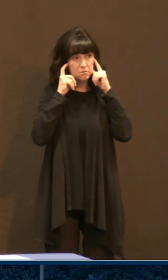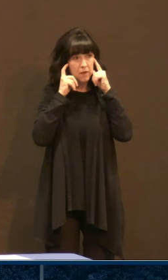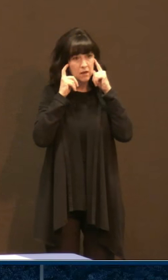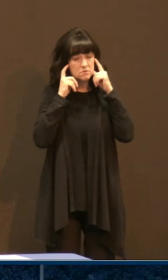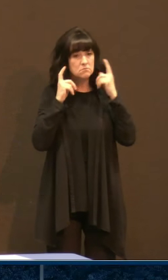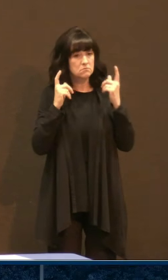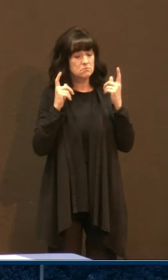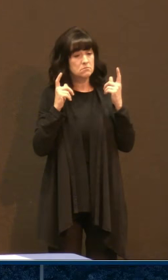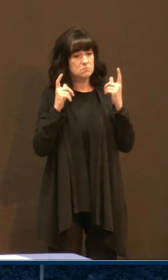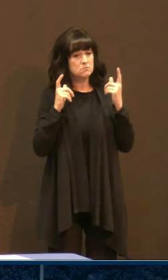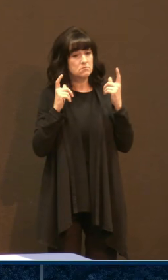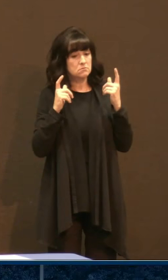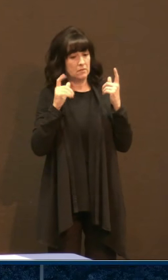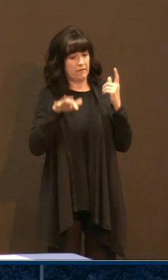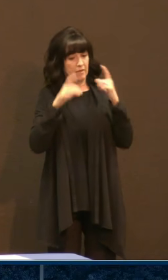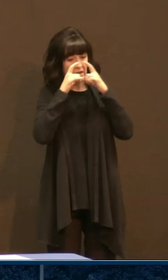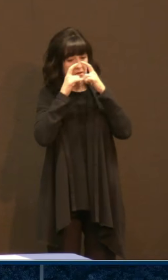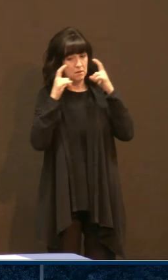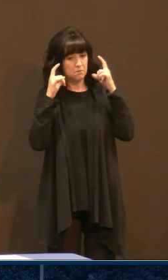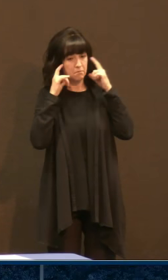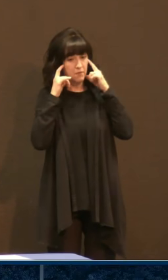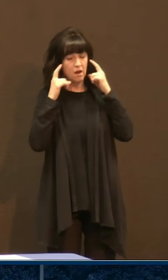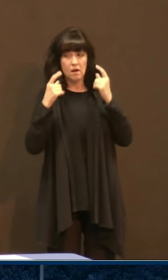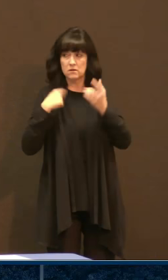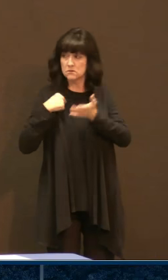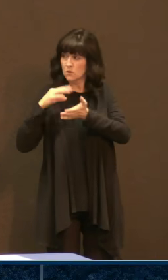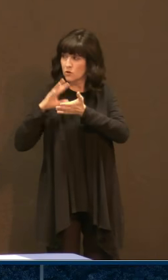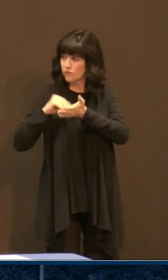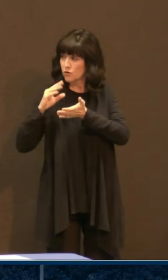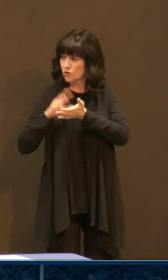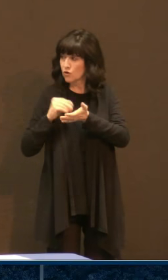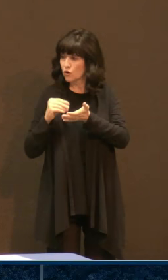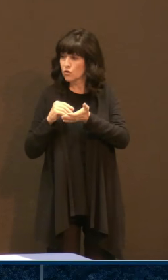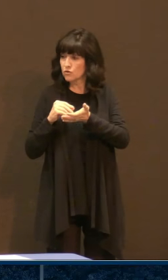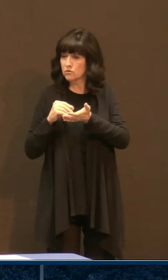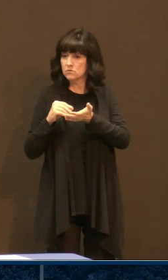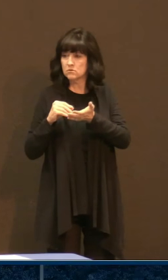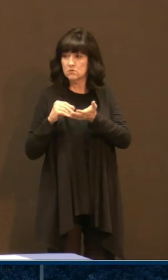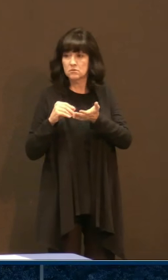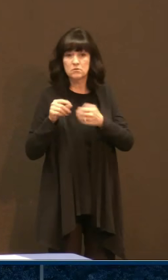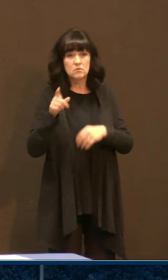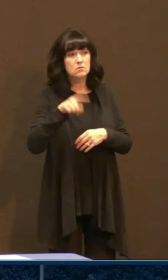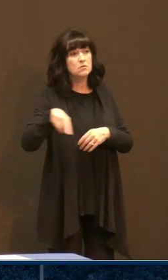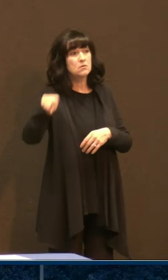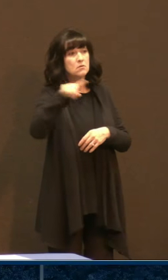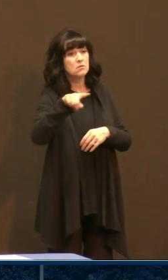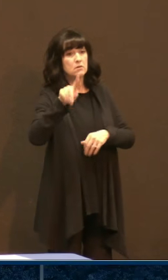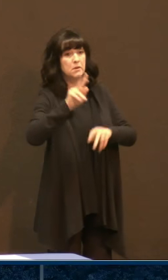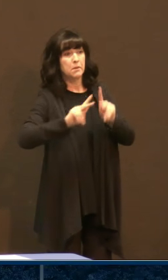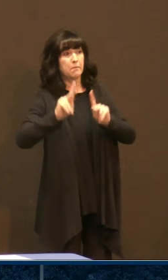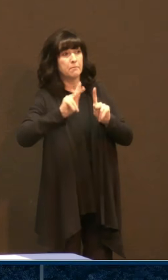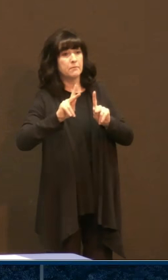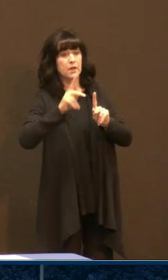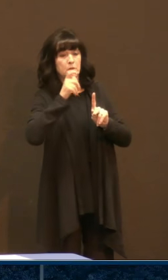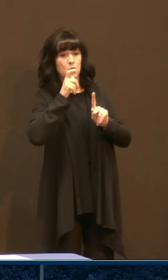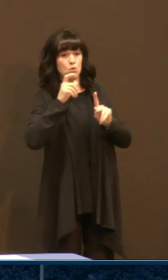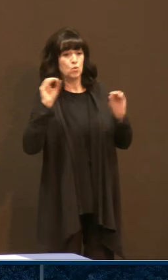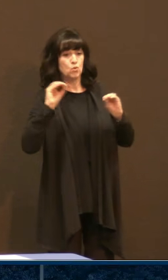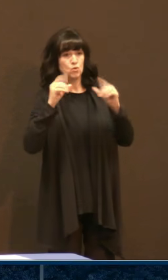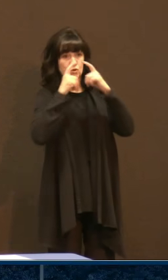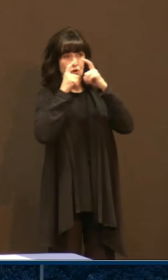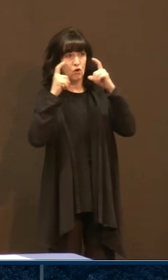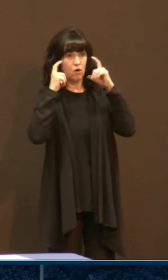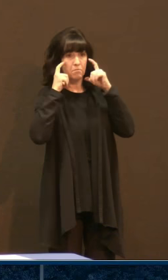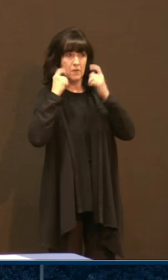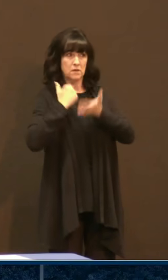much or more, frankly, I've learned, for the non-mask wearer as they are for the mask wearer. And